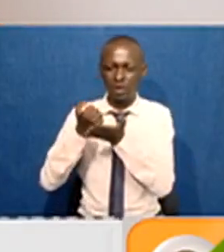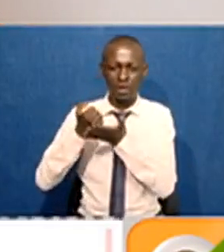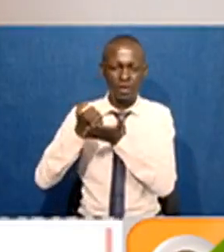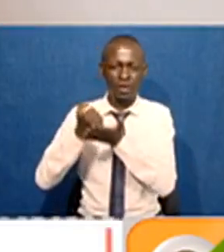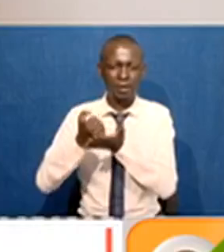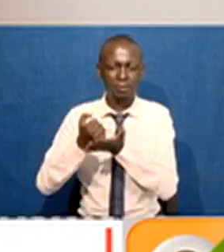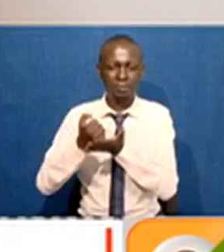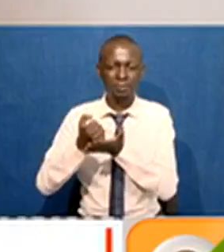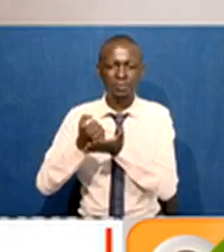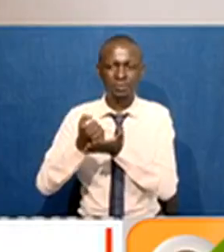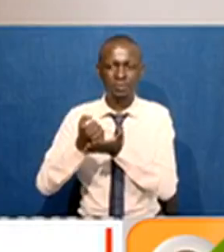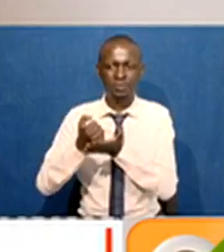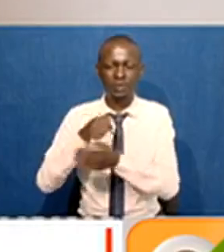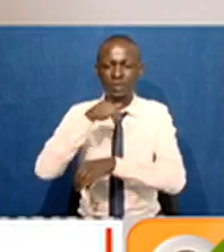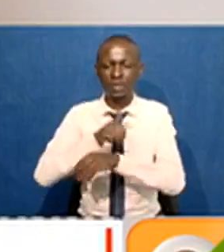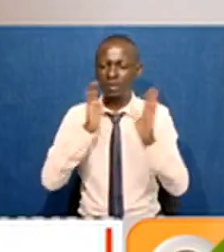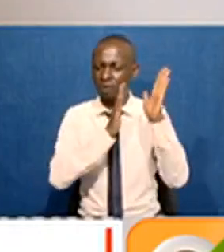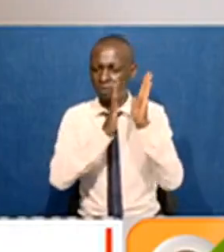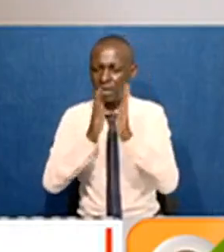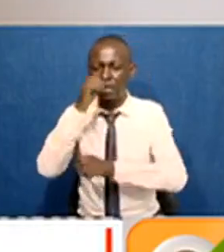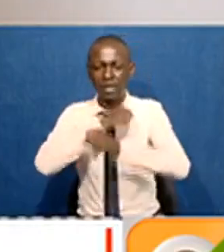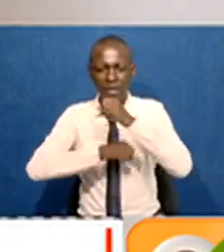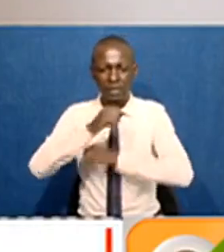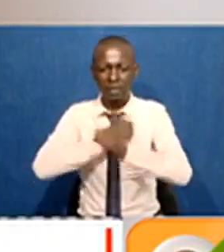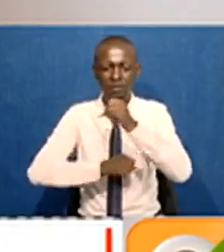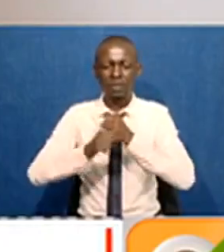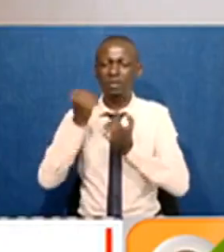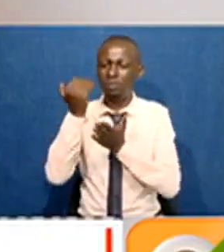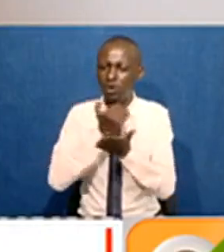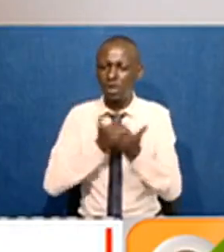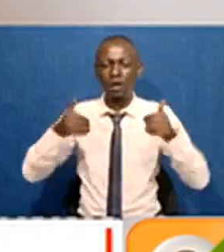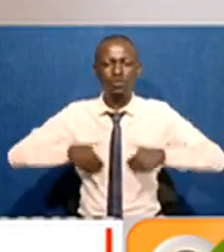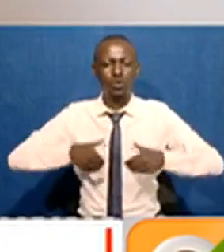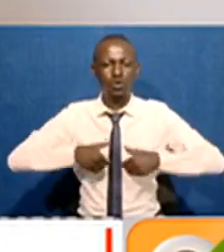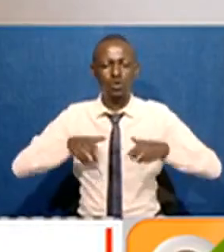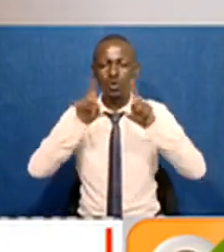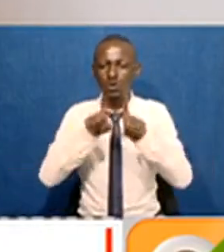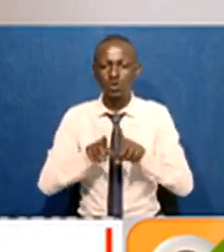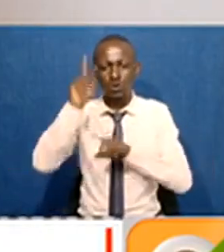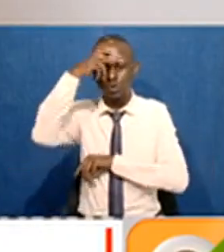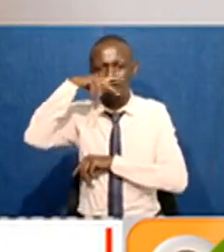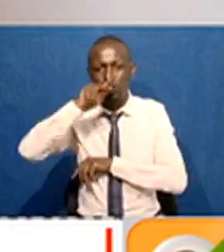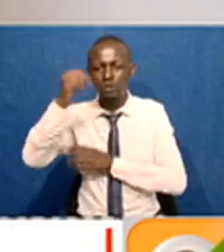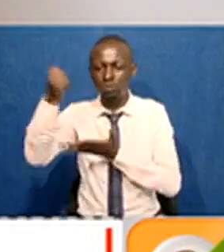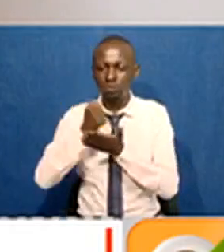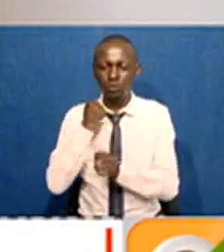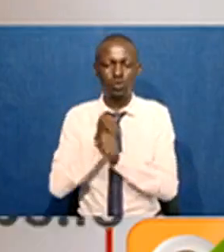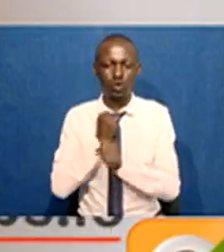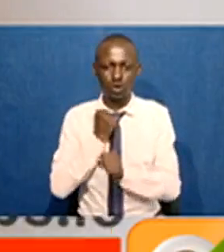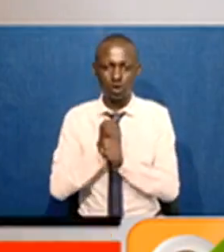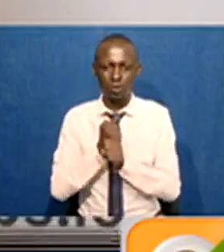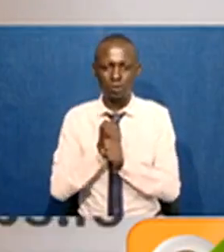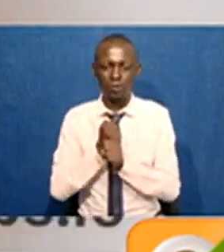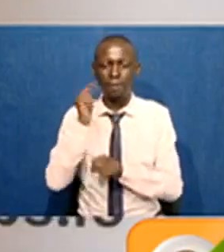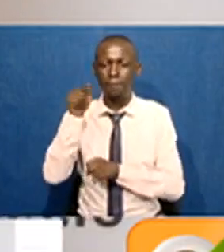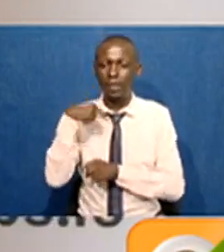with youth programs, youth activities, and also even when you're coming up with policies when it comes to employment. One thing I